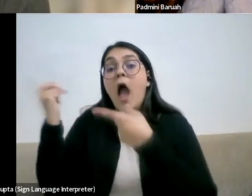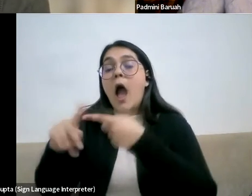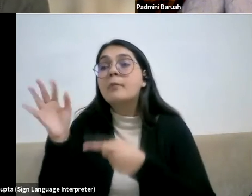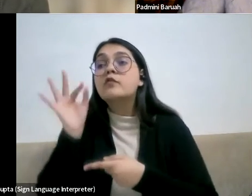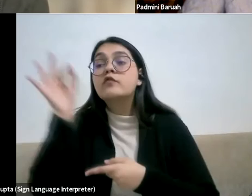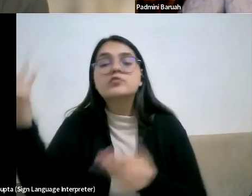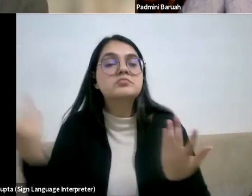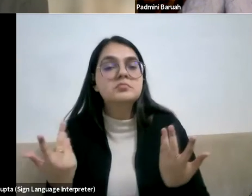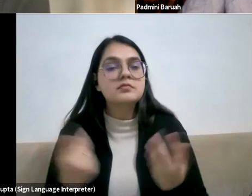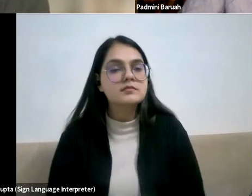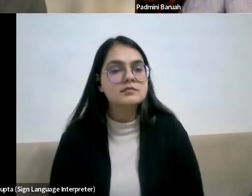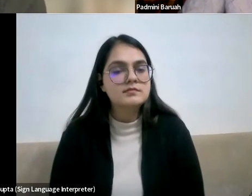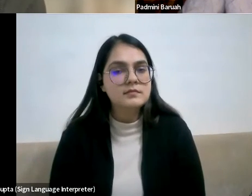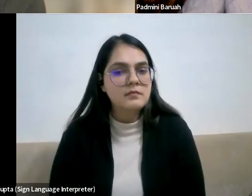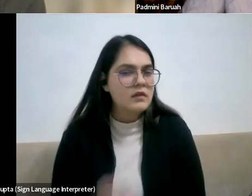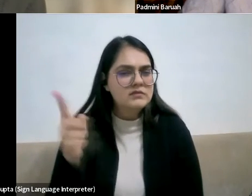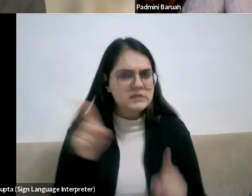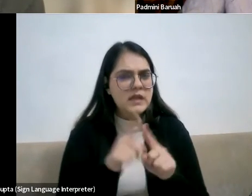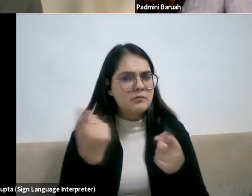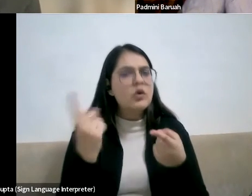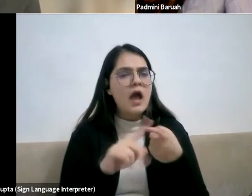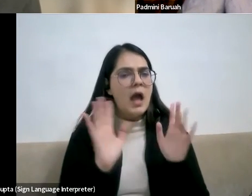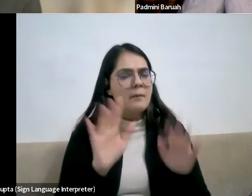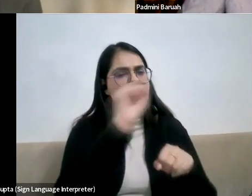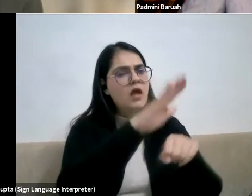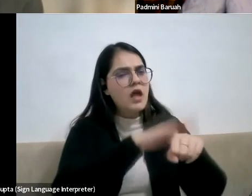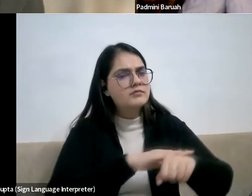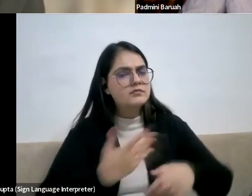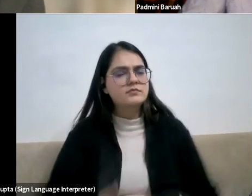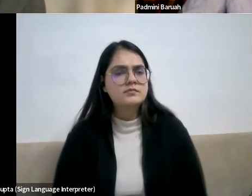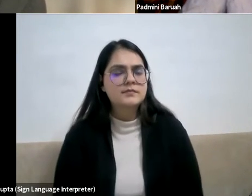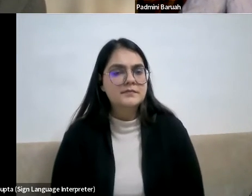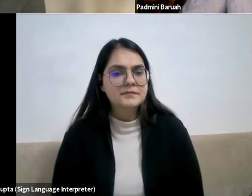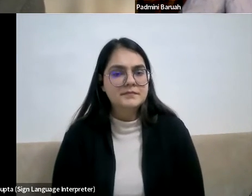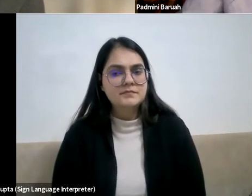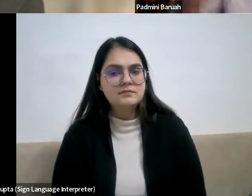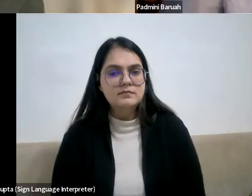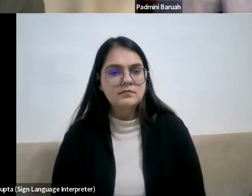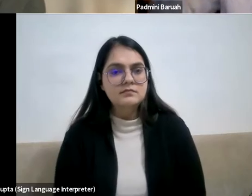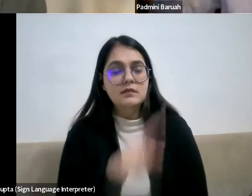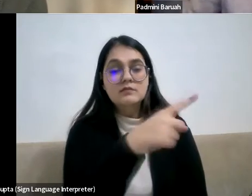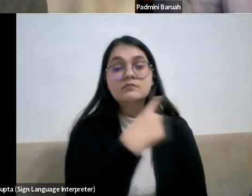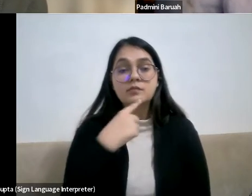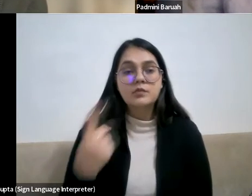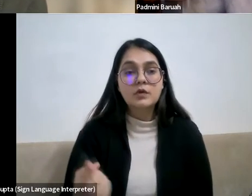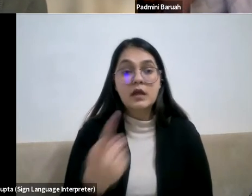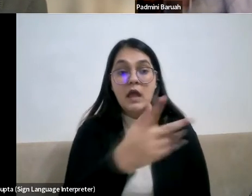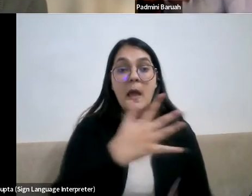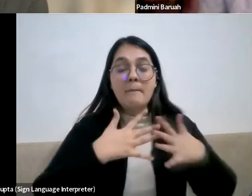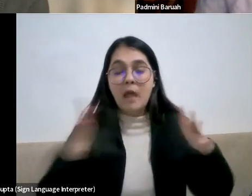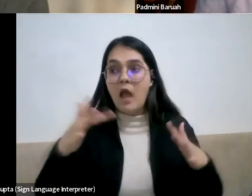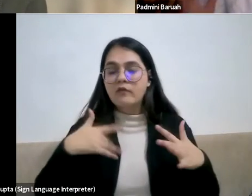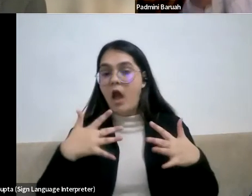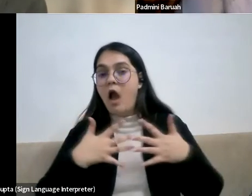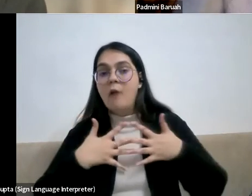text, anything like that, any experiences of that nature. I think the most thing that blew my mind is